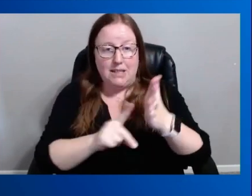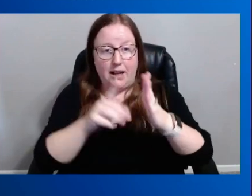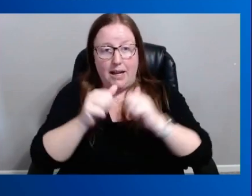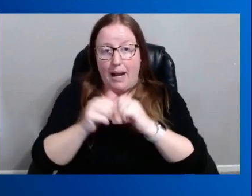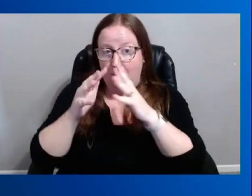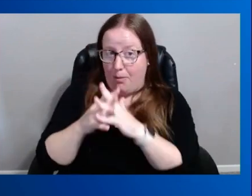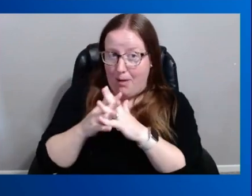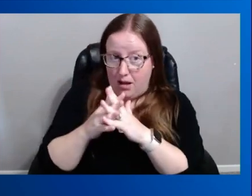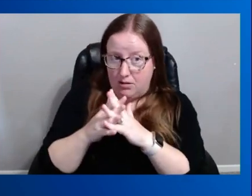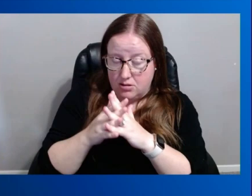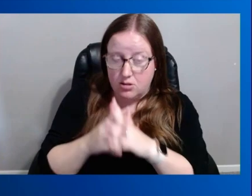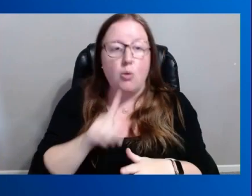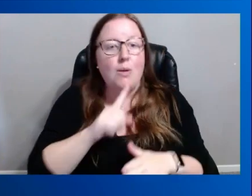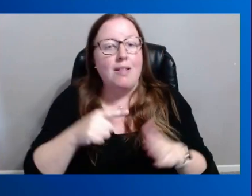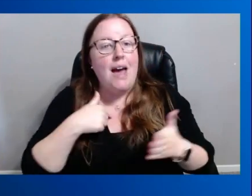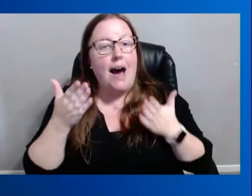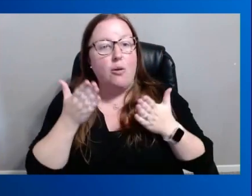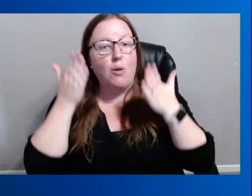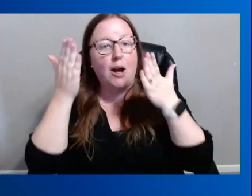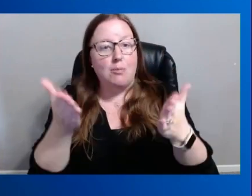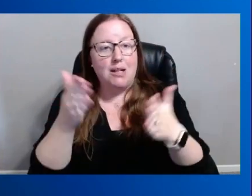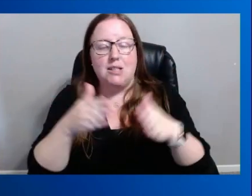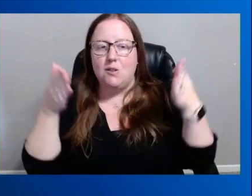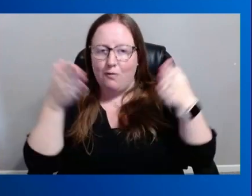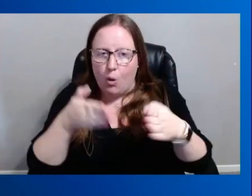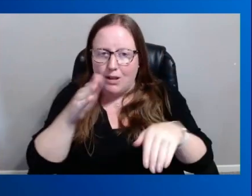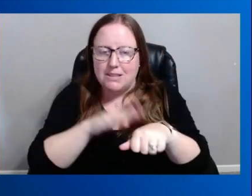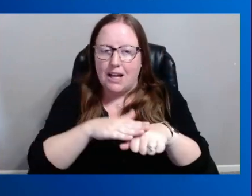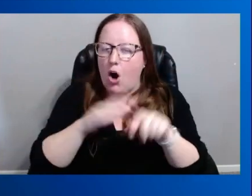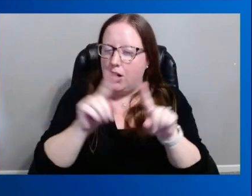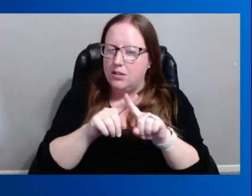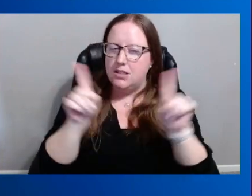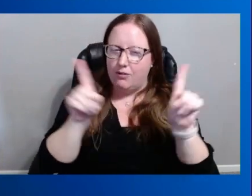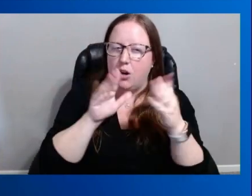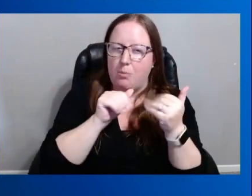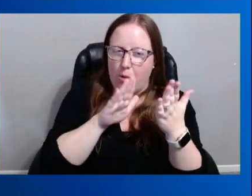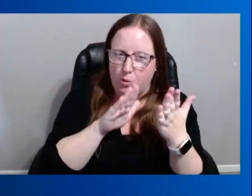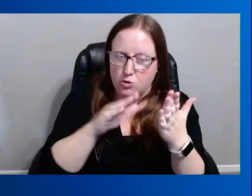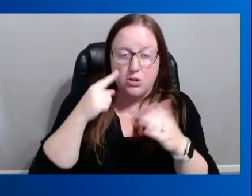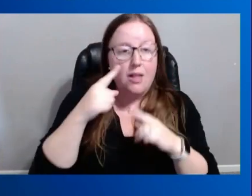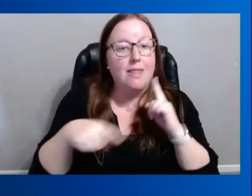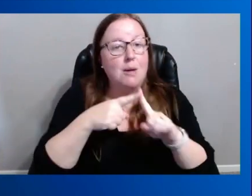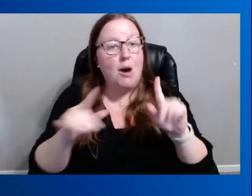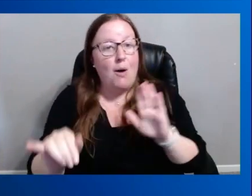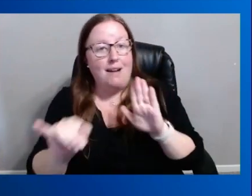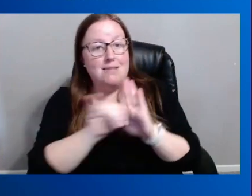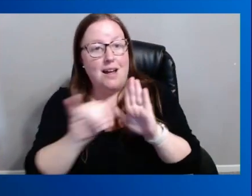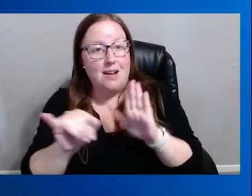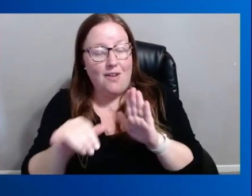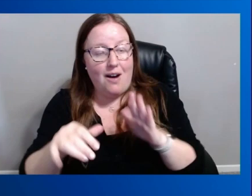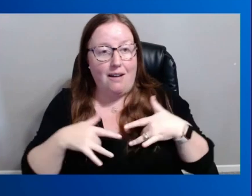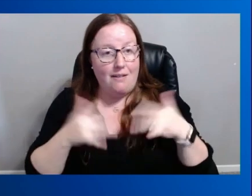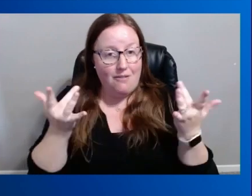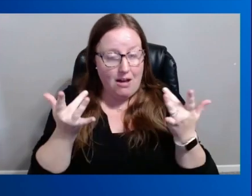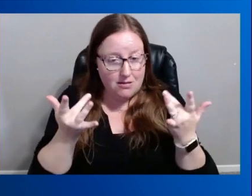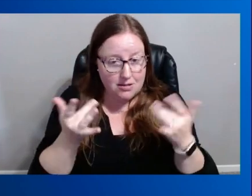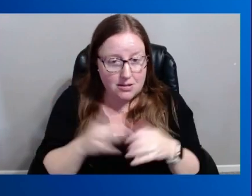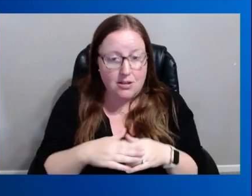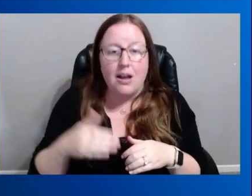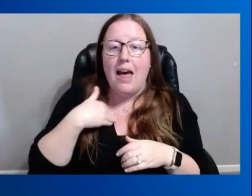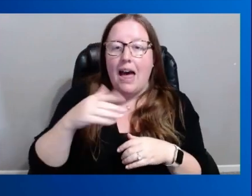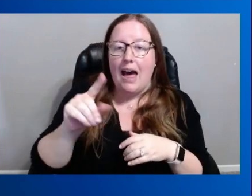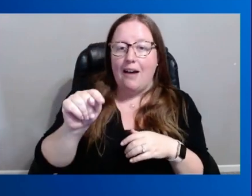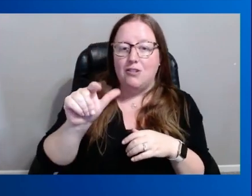what I really recommend is just focusing on something different. Thinking about identifying events. There is a talk here that